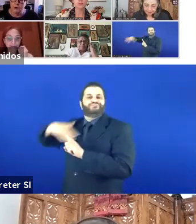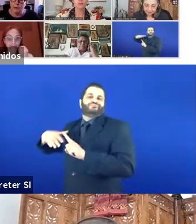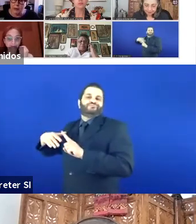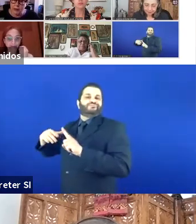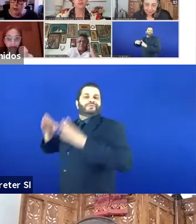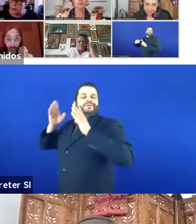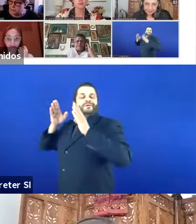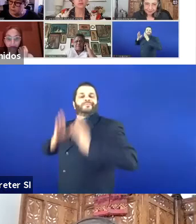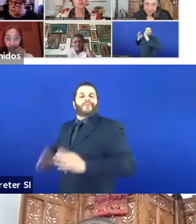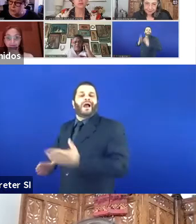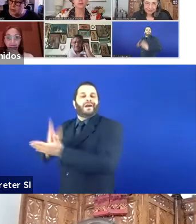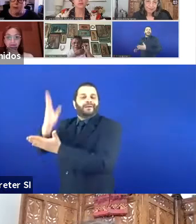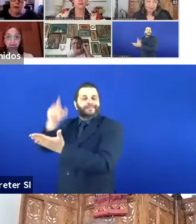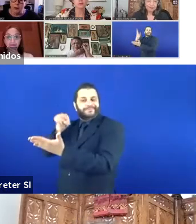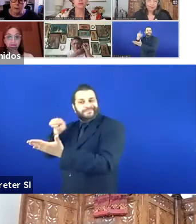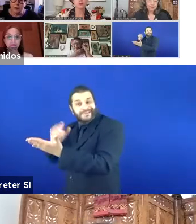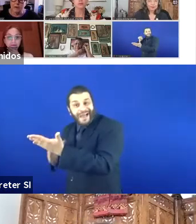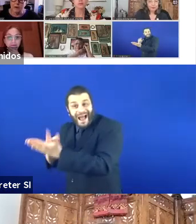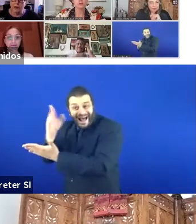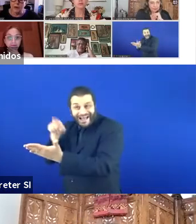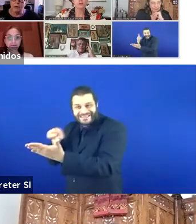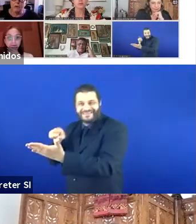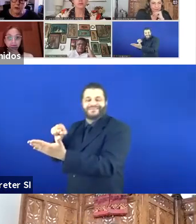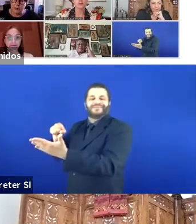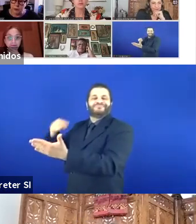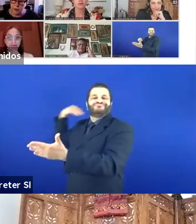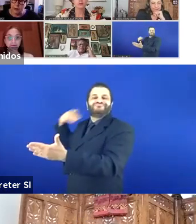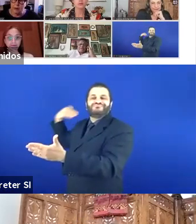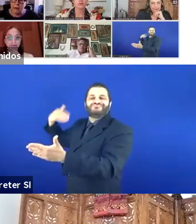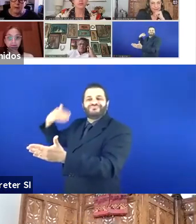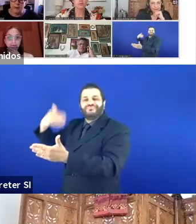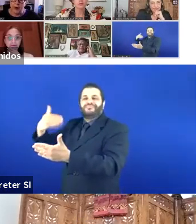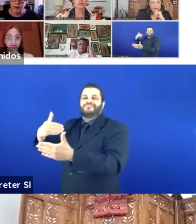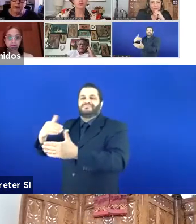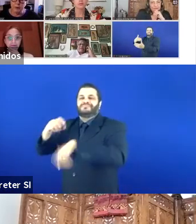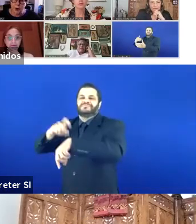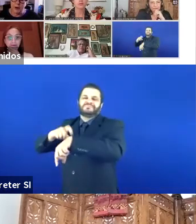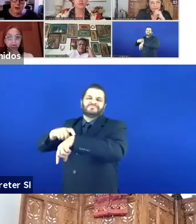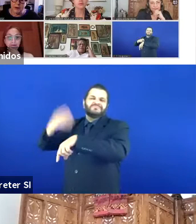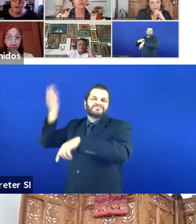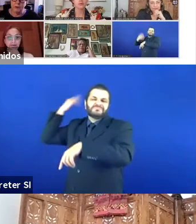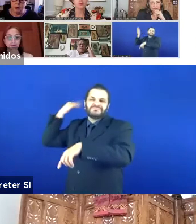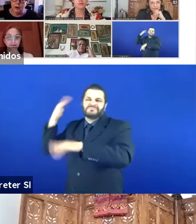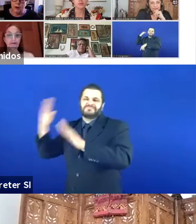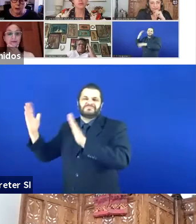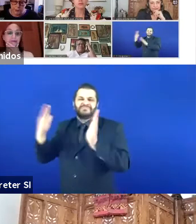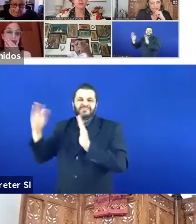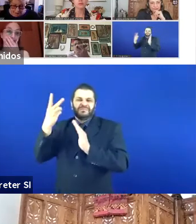which military governments and armed conflicts are reasserting that their right to